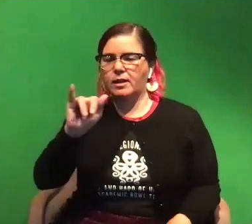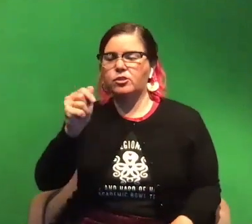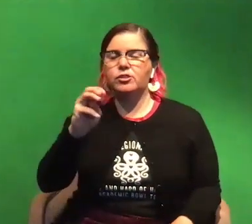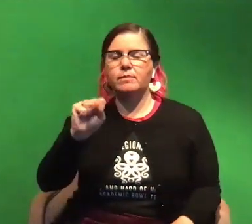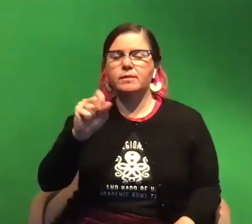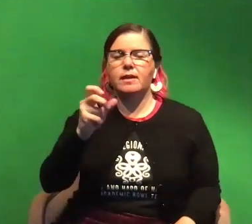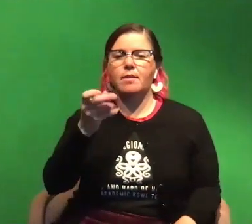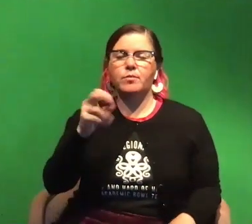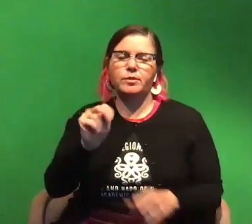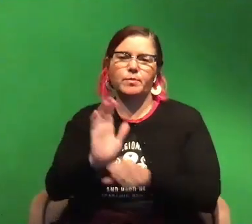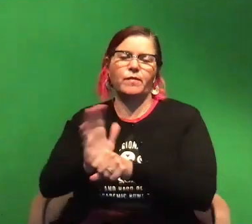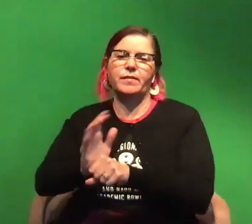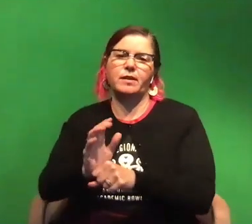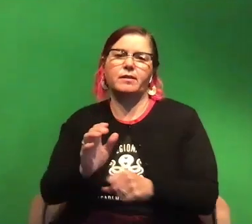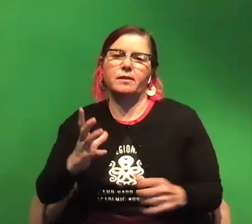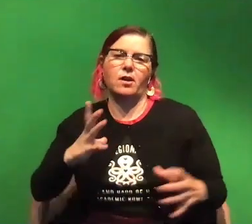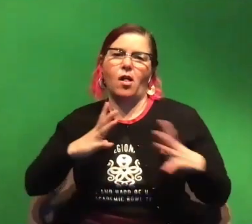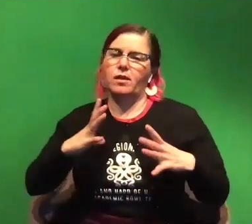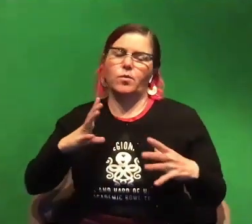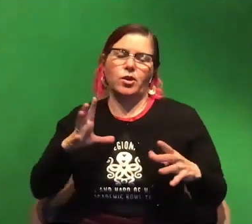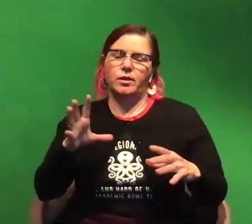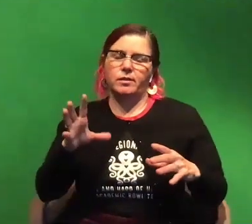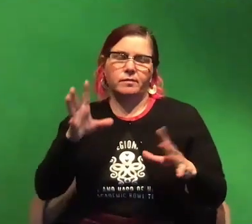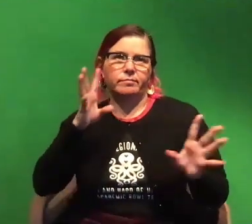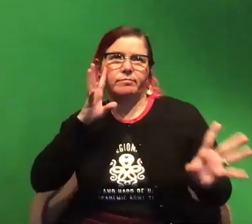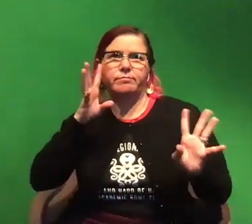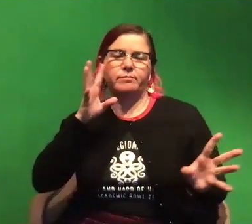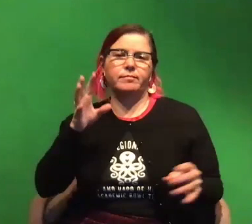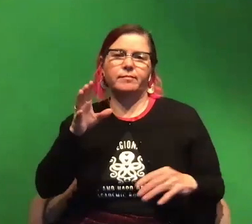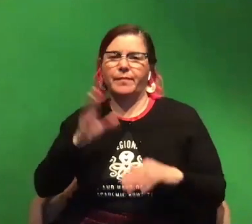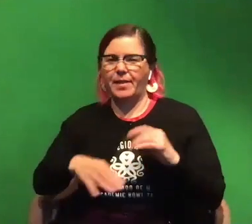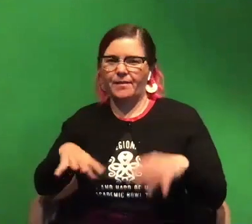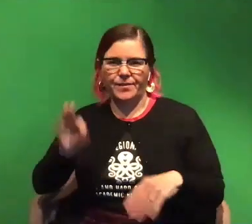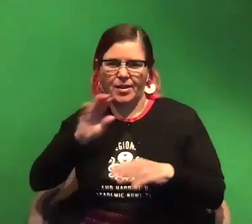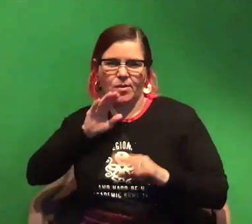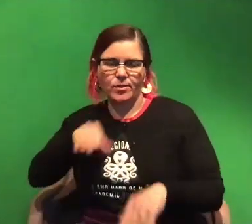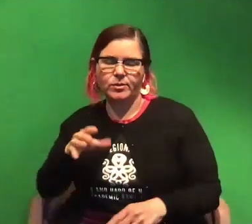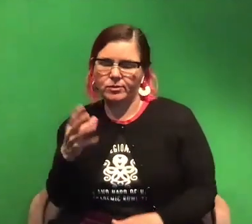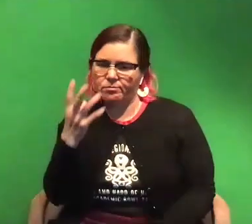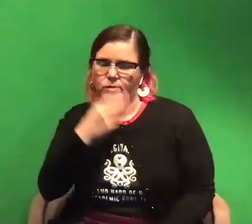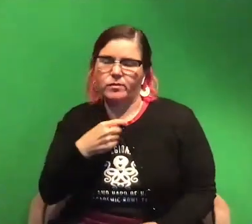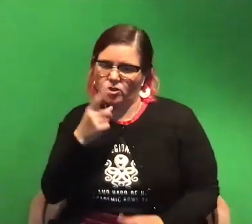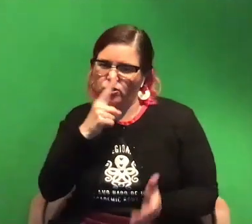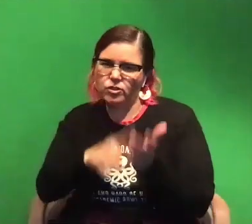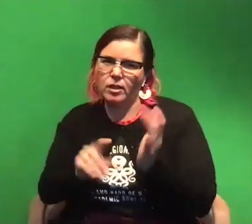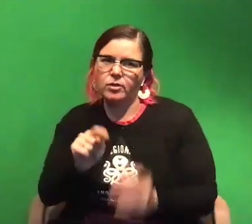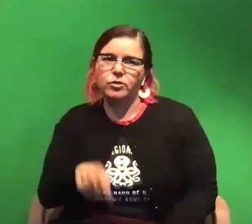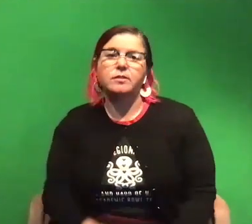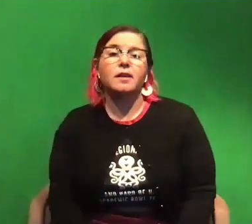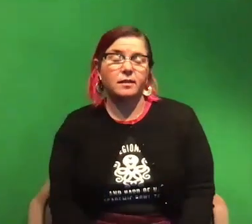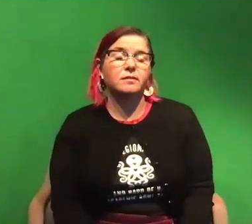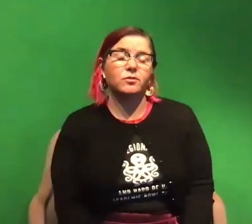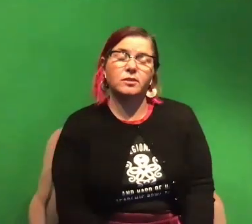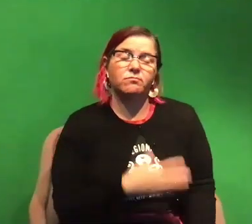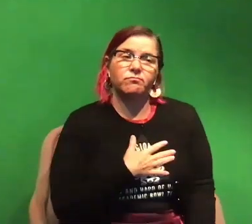in a movie Hollywood studio, more so than you'd find out in the ocean. So check it out. Blanket octopus. Really stunning.